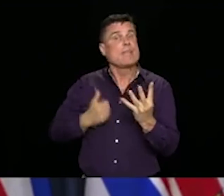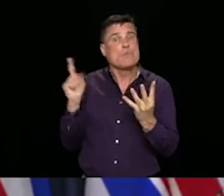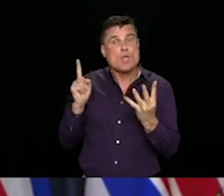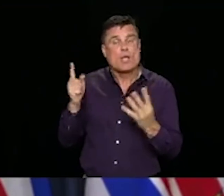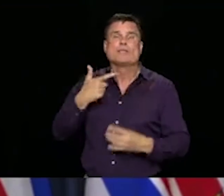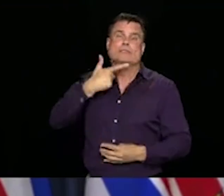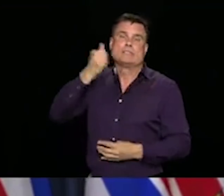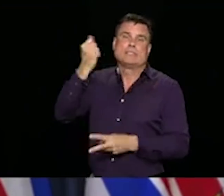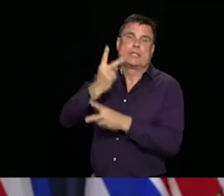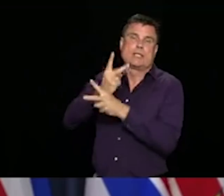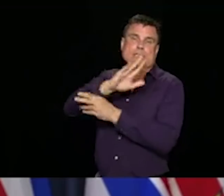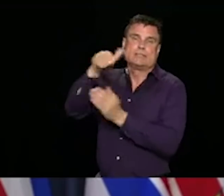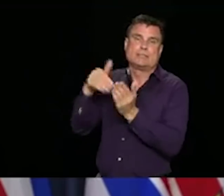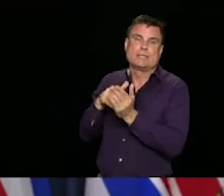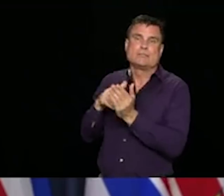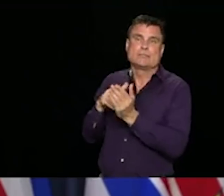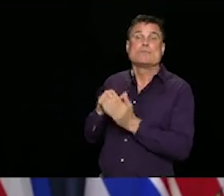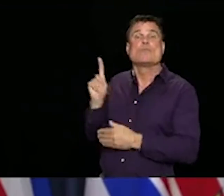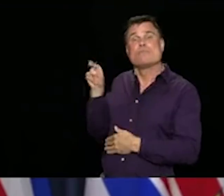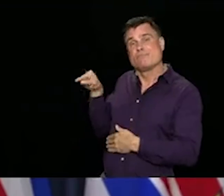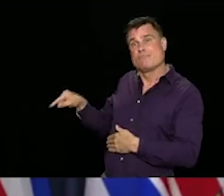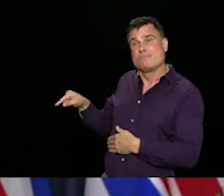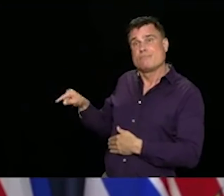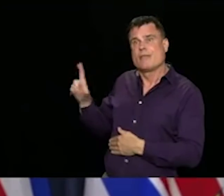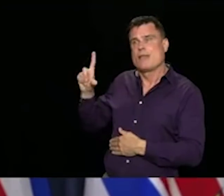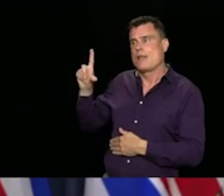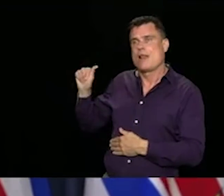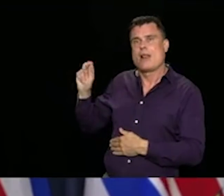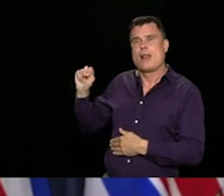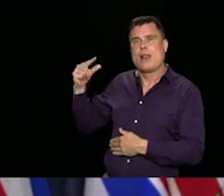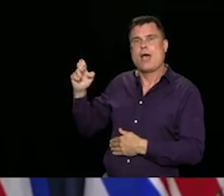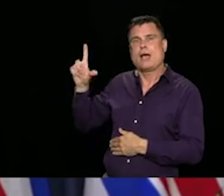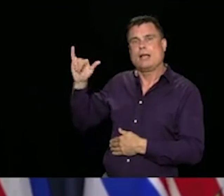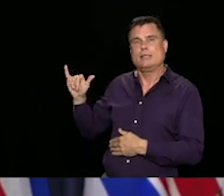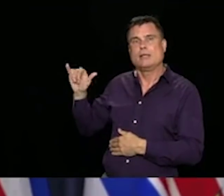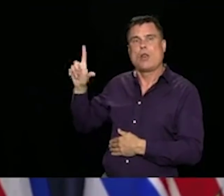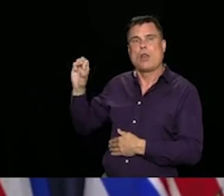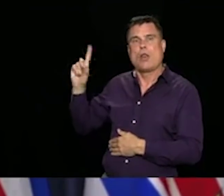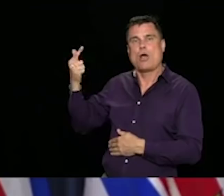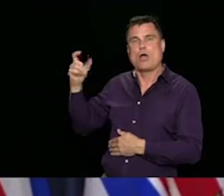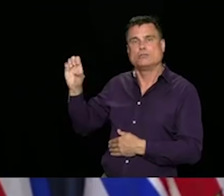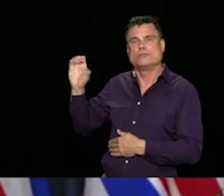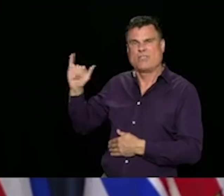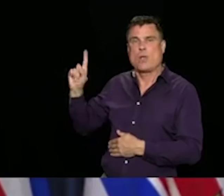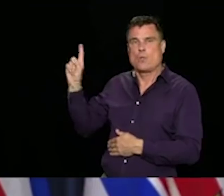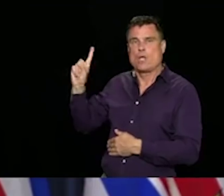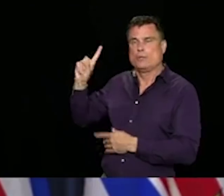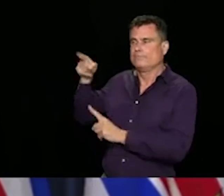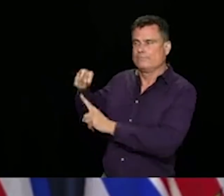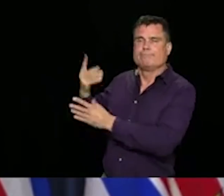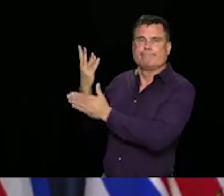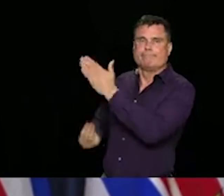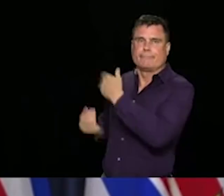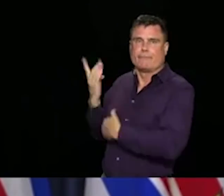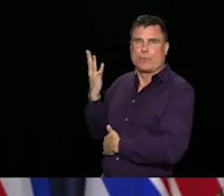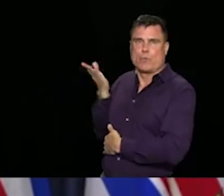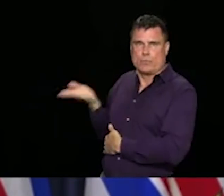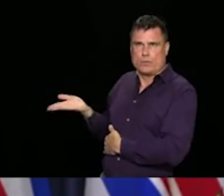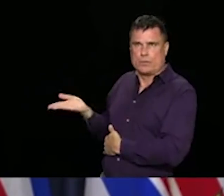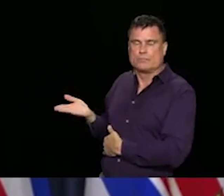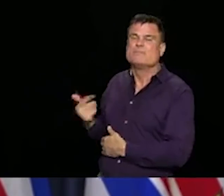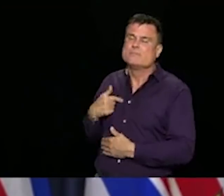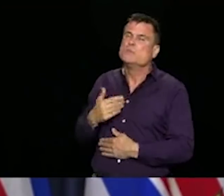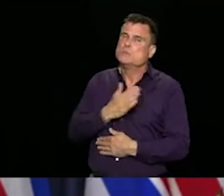of them at a long-term care facility at Langley Lodge, and we think of them, we think of their caregivers, we think of their families